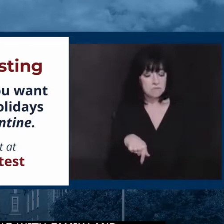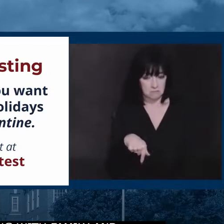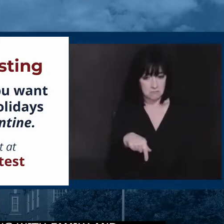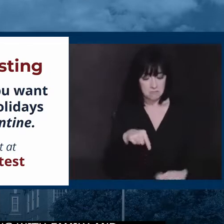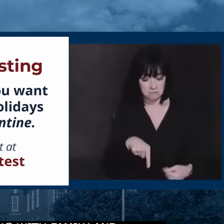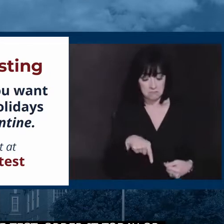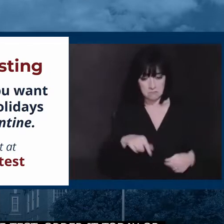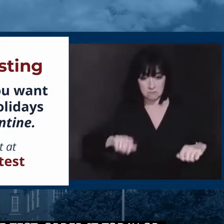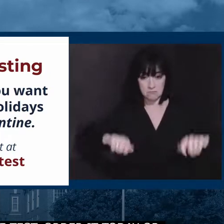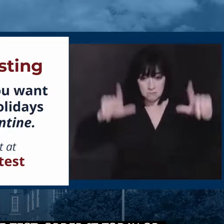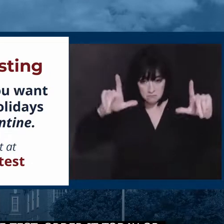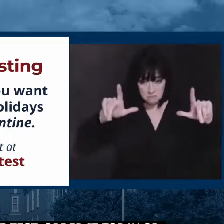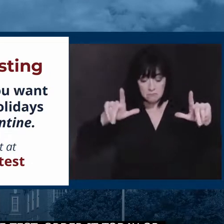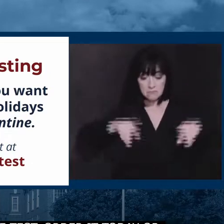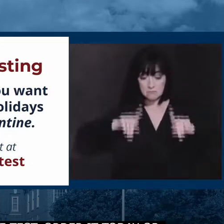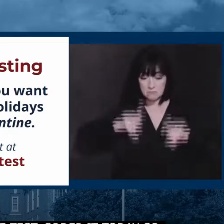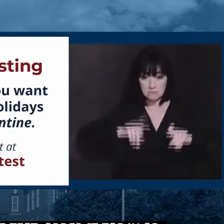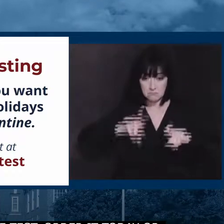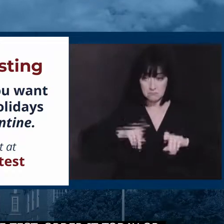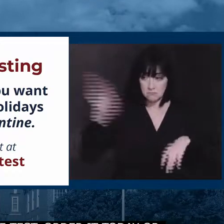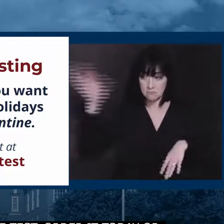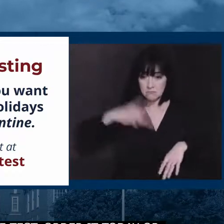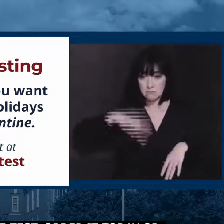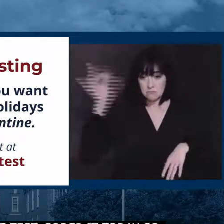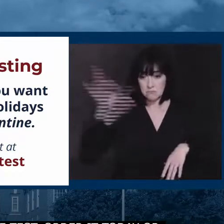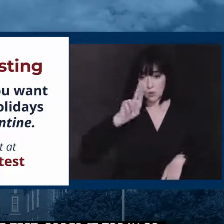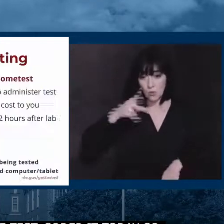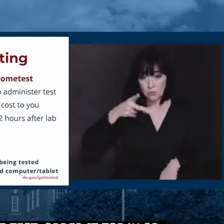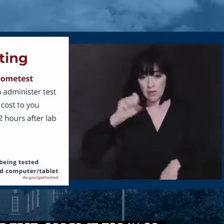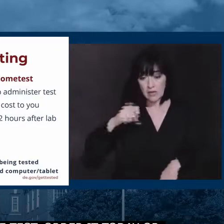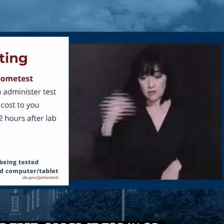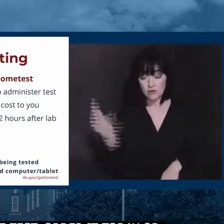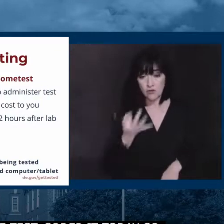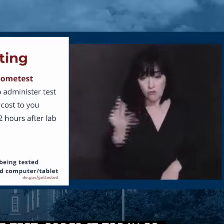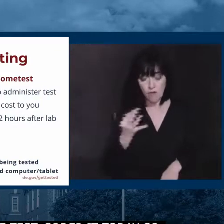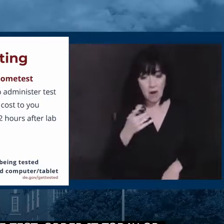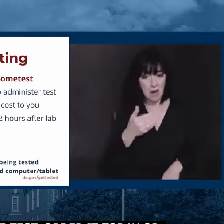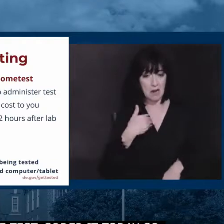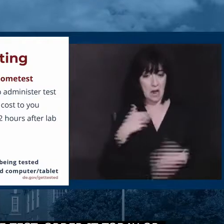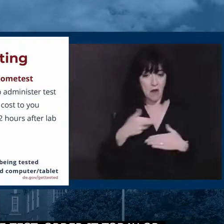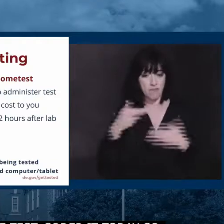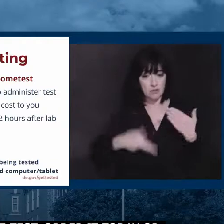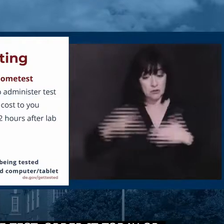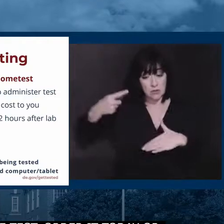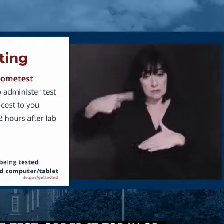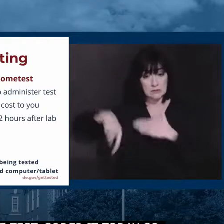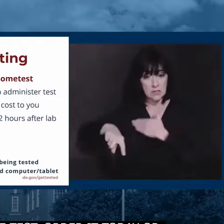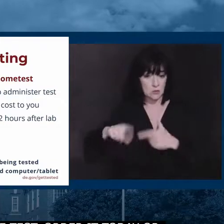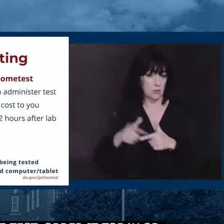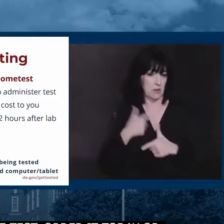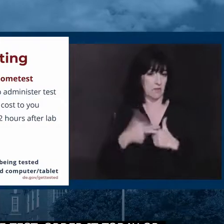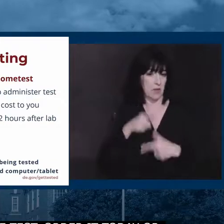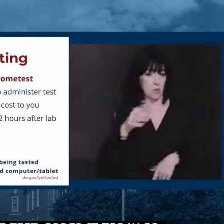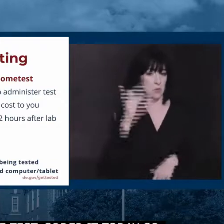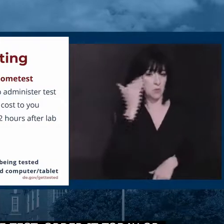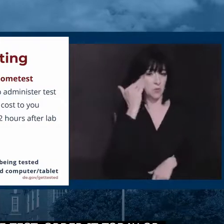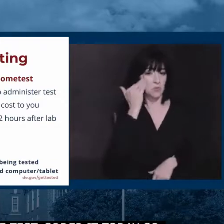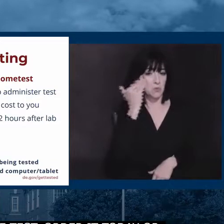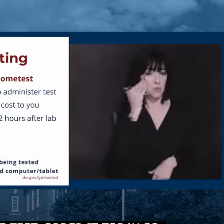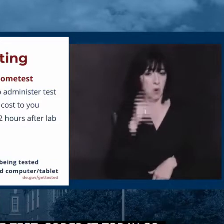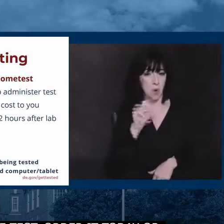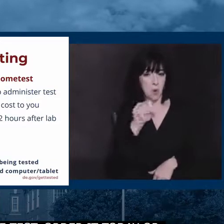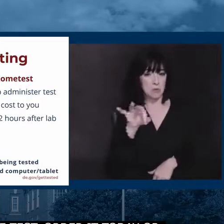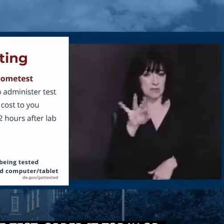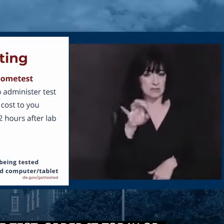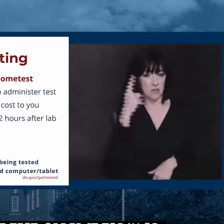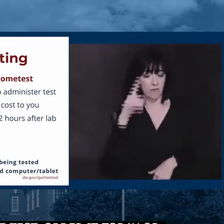to UPS Friday, have your results early next week, and continue your quarantine through the holidays. Process is easy,